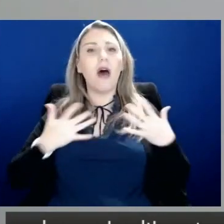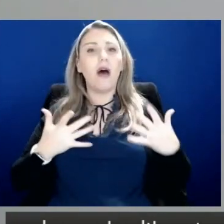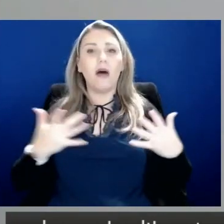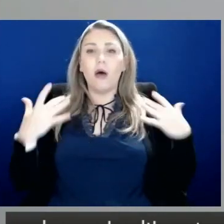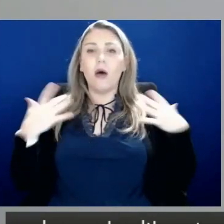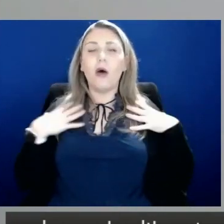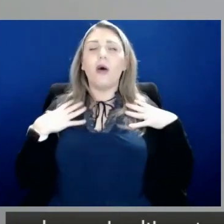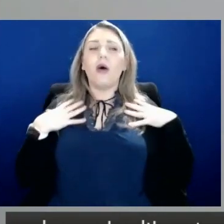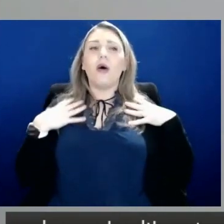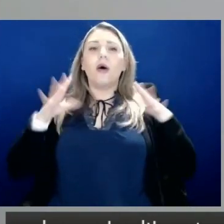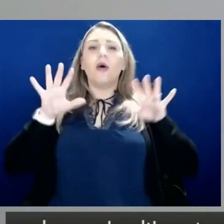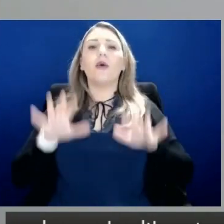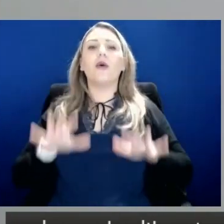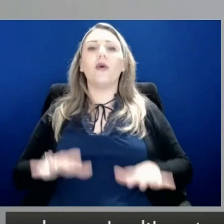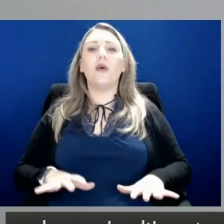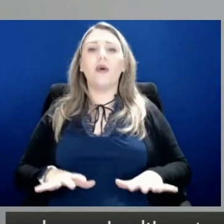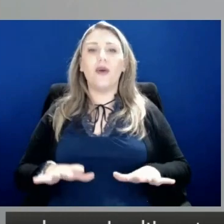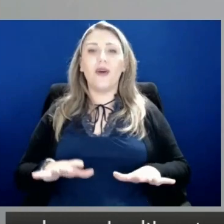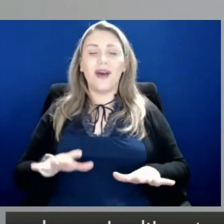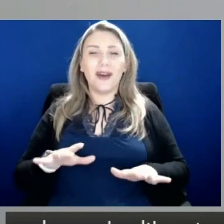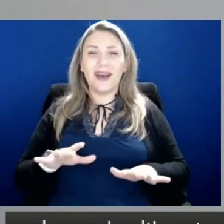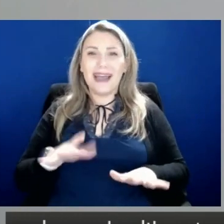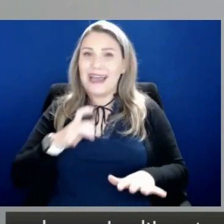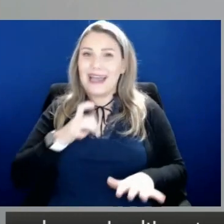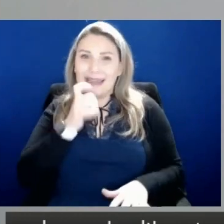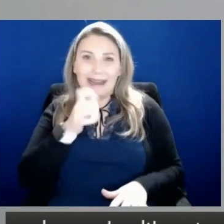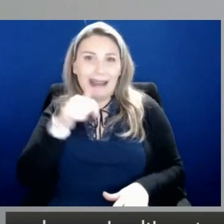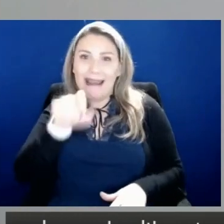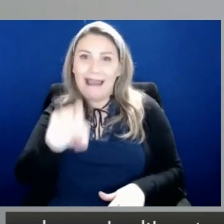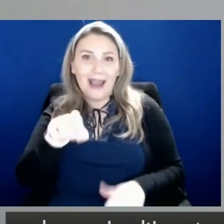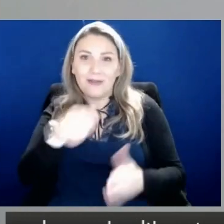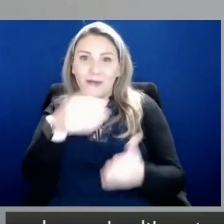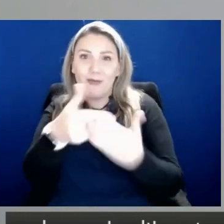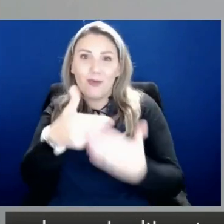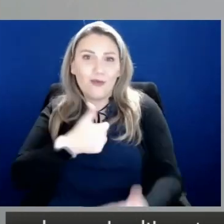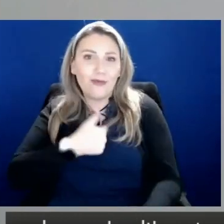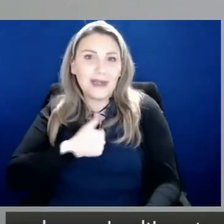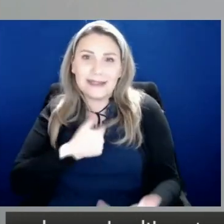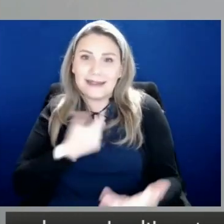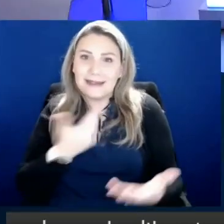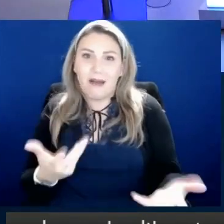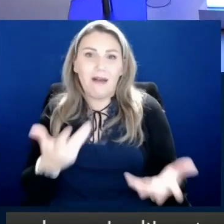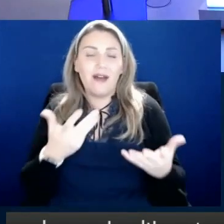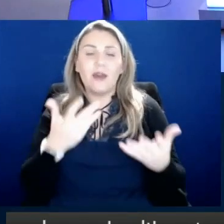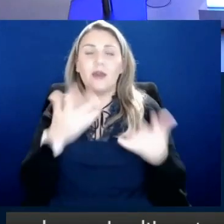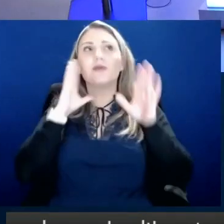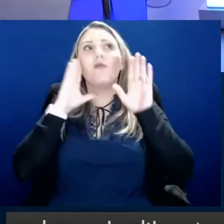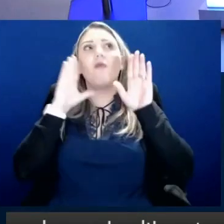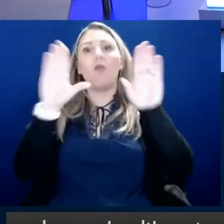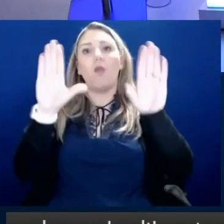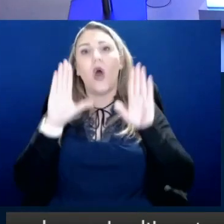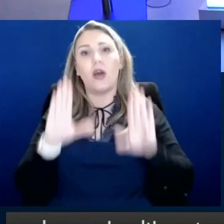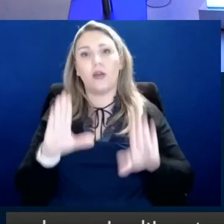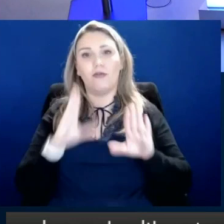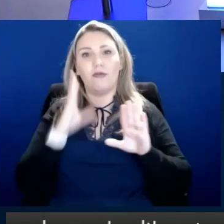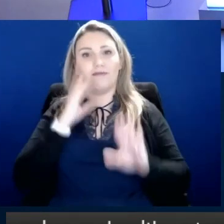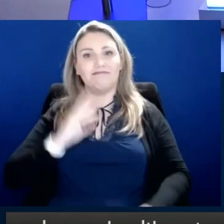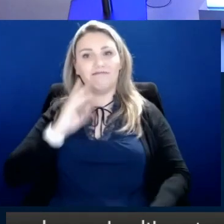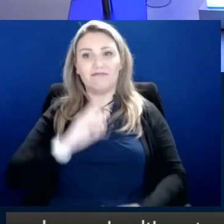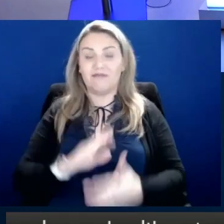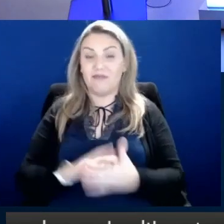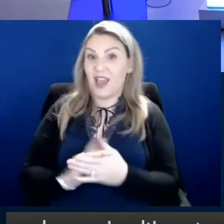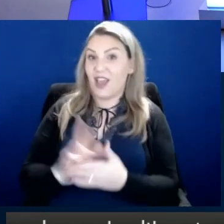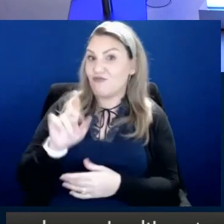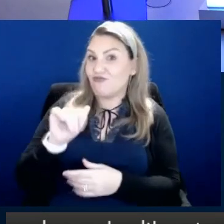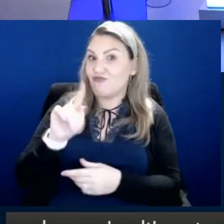yourself with these people. And it's wonderful. Yeah, and rarely with an illness or an injury